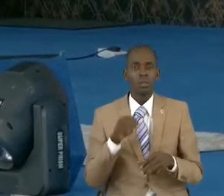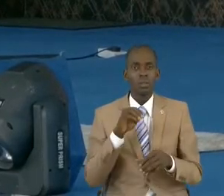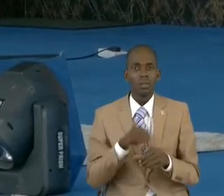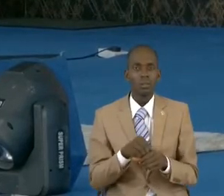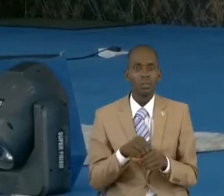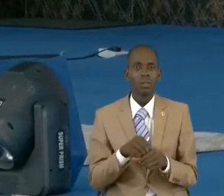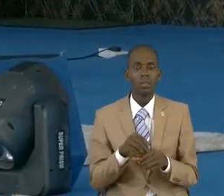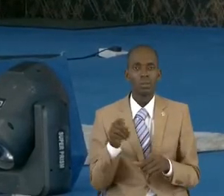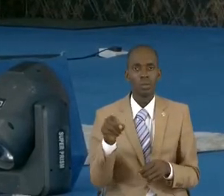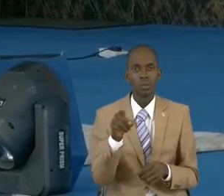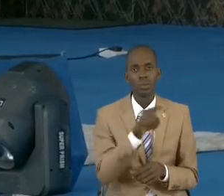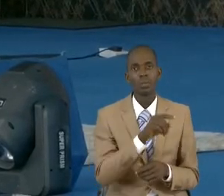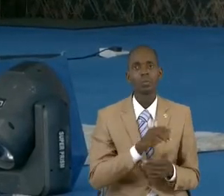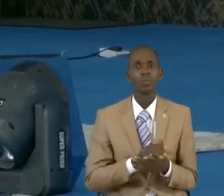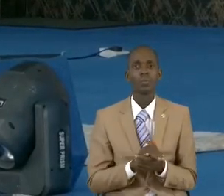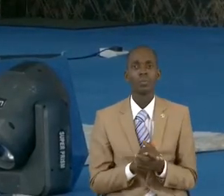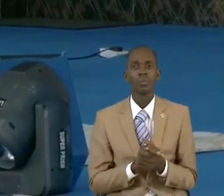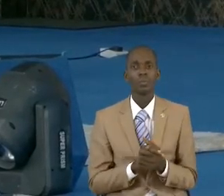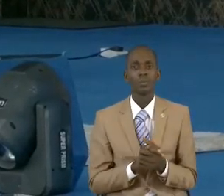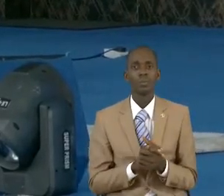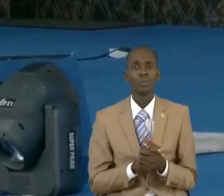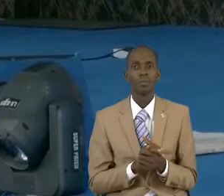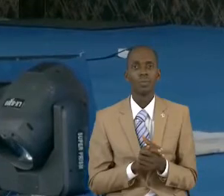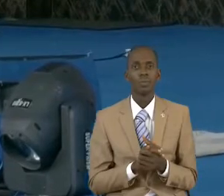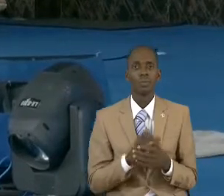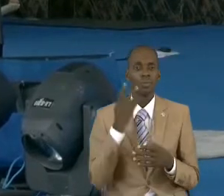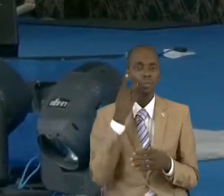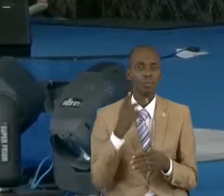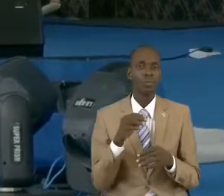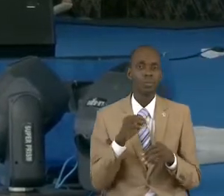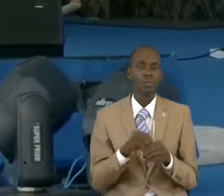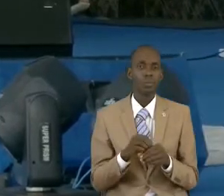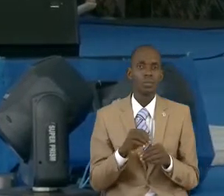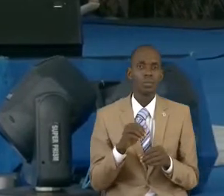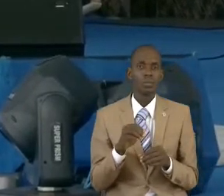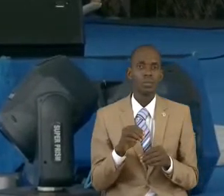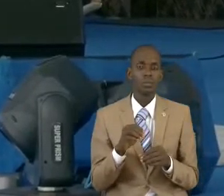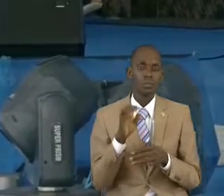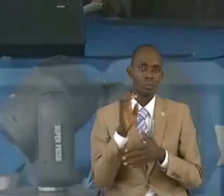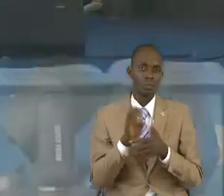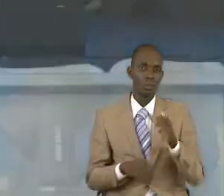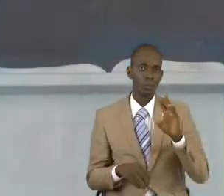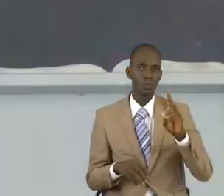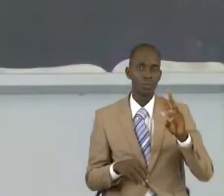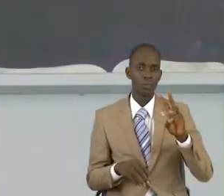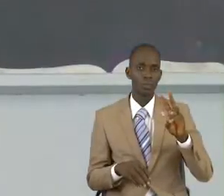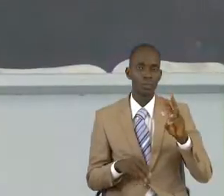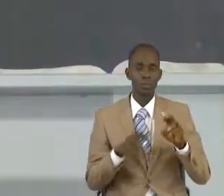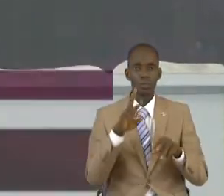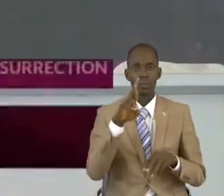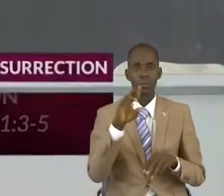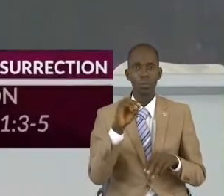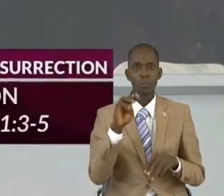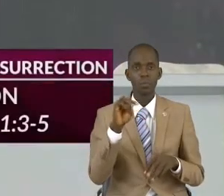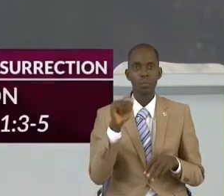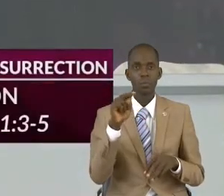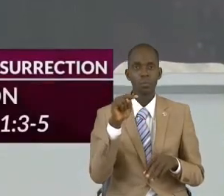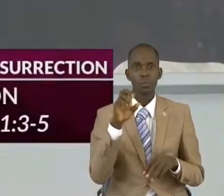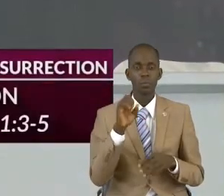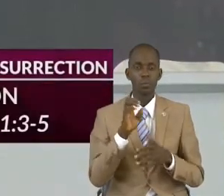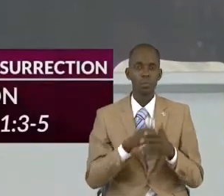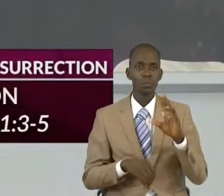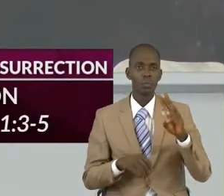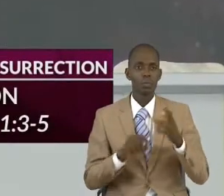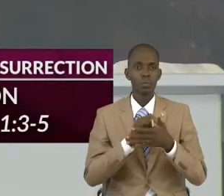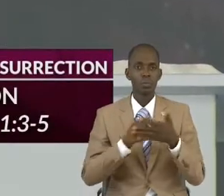you. Look at chapter 6, reading from verse 4. Romans chapter 6, verse